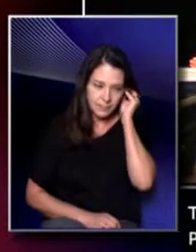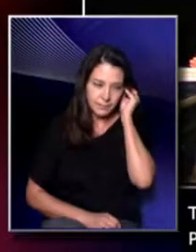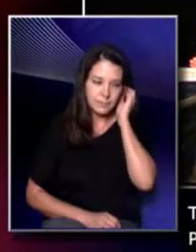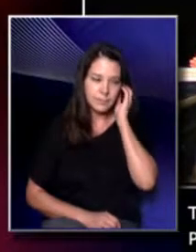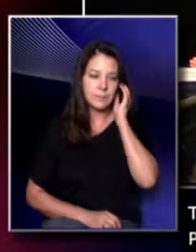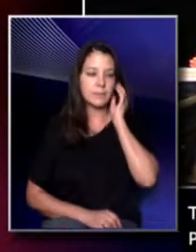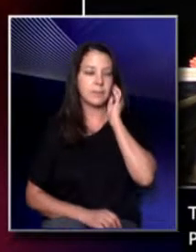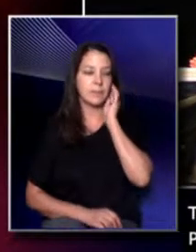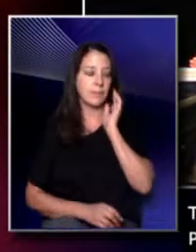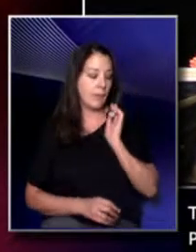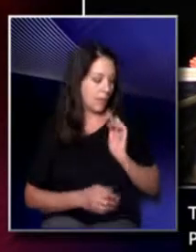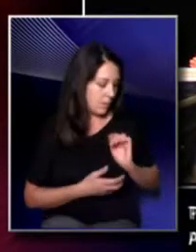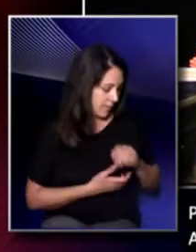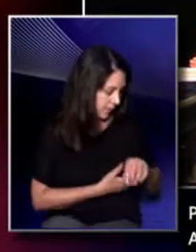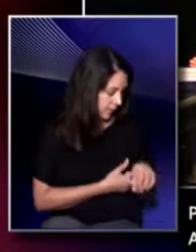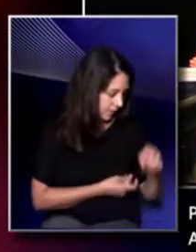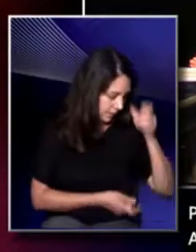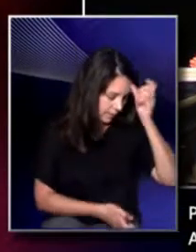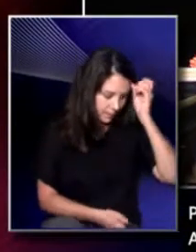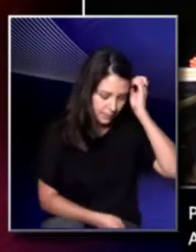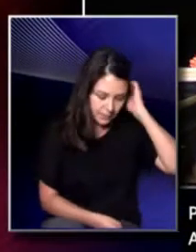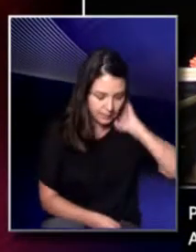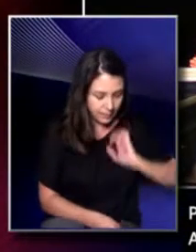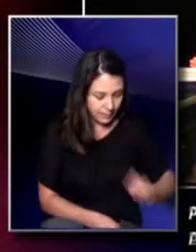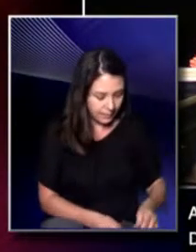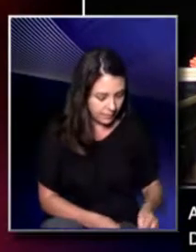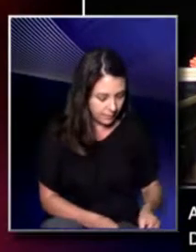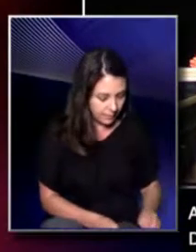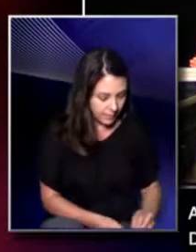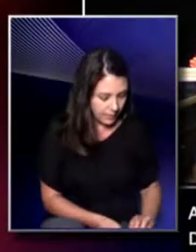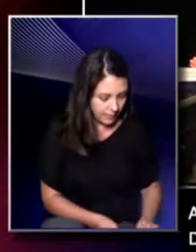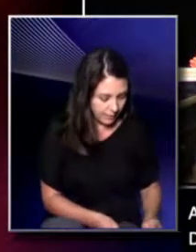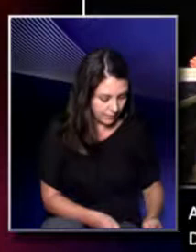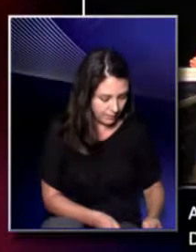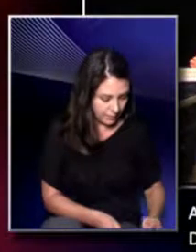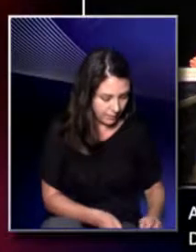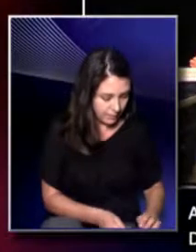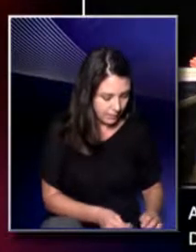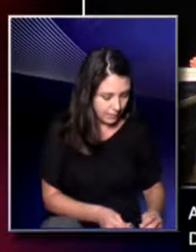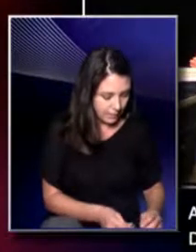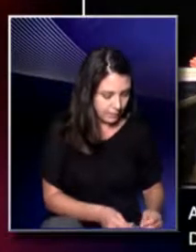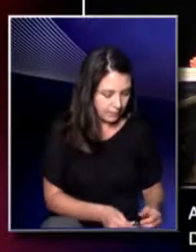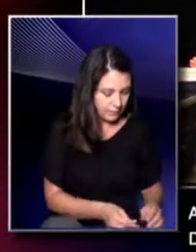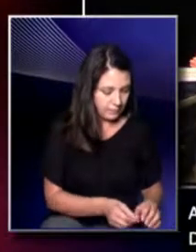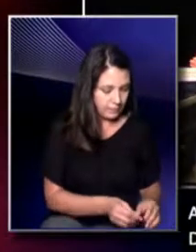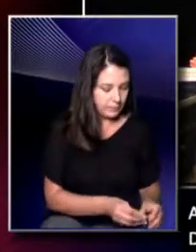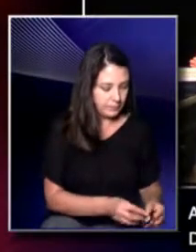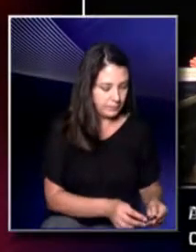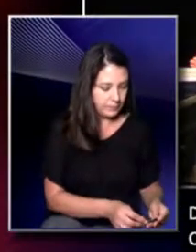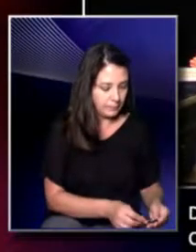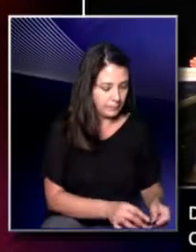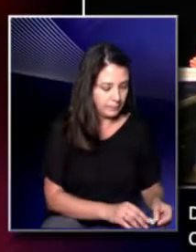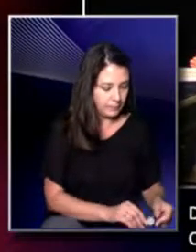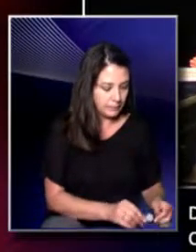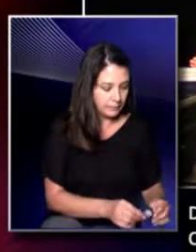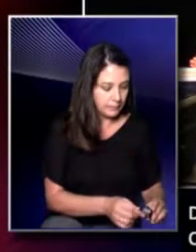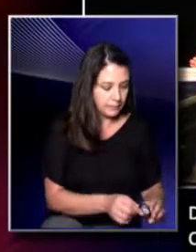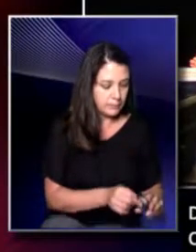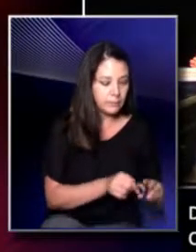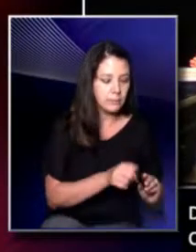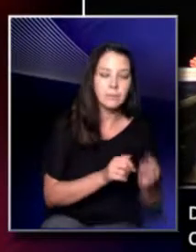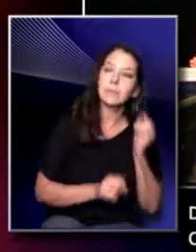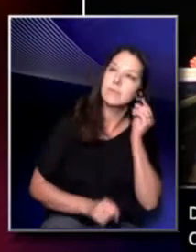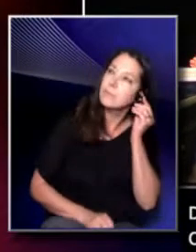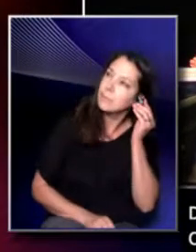to the board even for discussion in a special meeting or somehow how we can drill